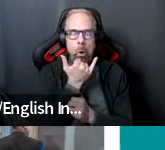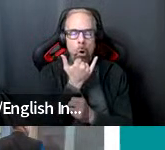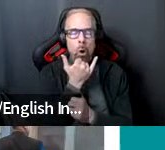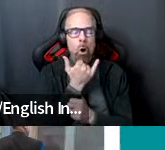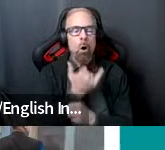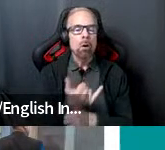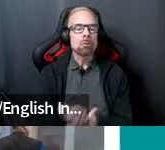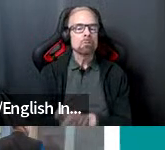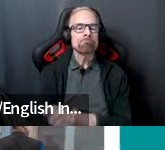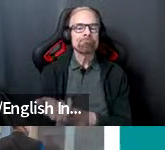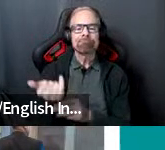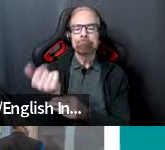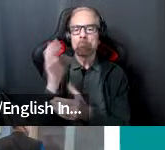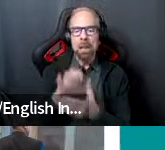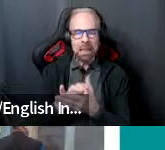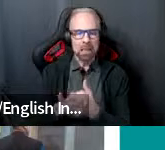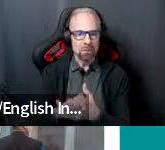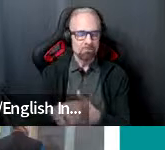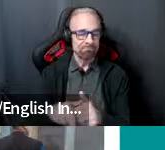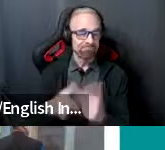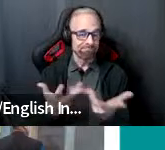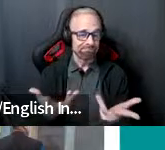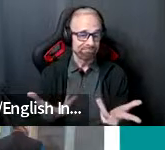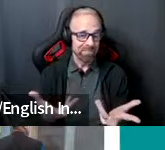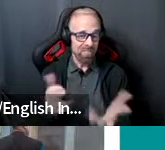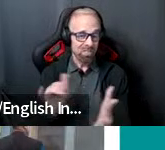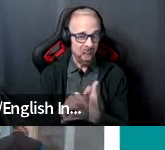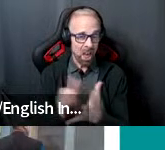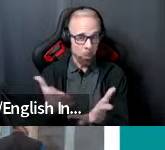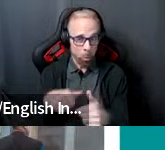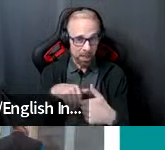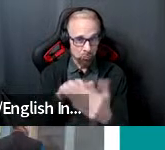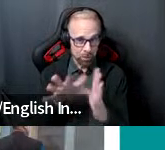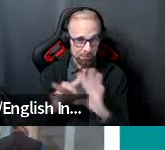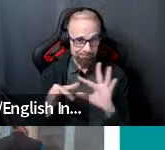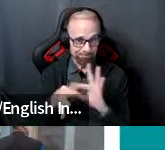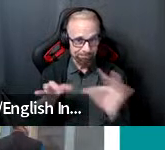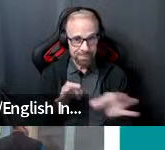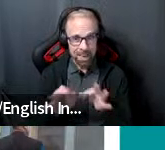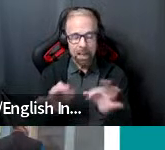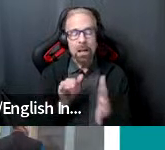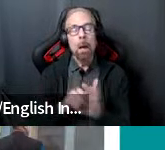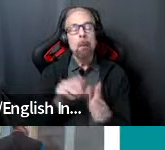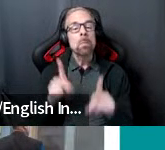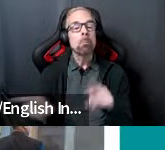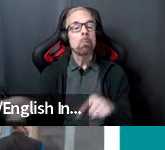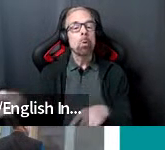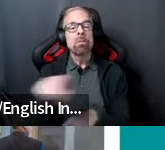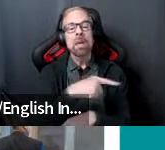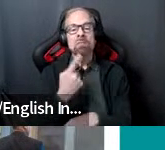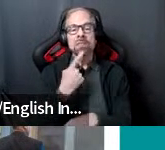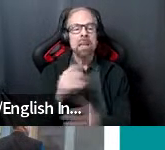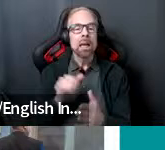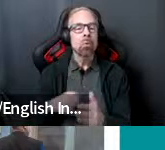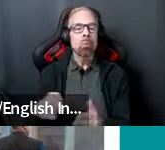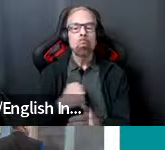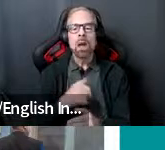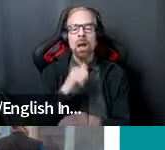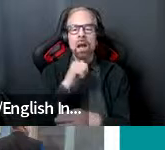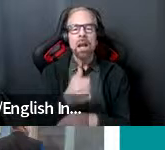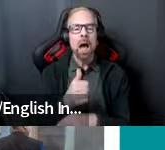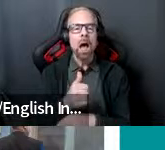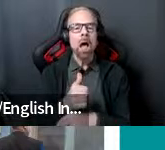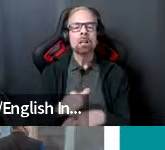address while I have the floor. Folks have said that we have not looked at induced